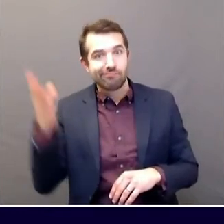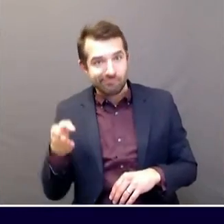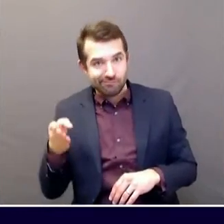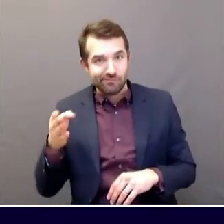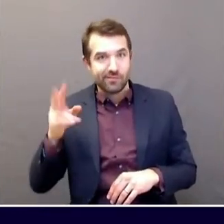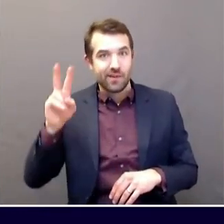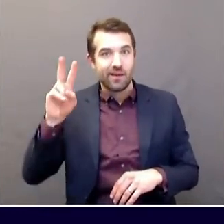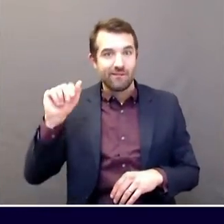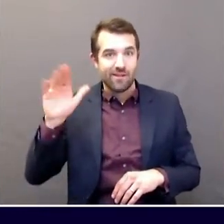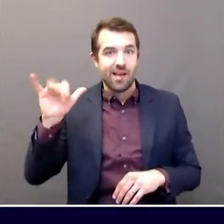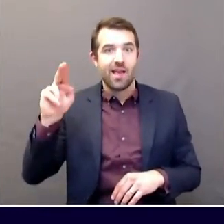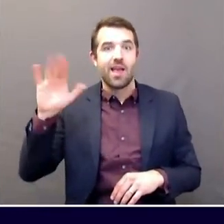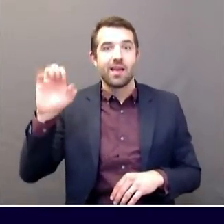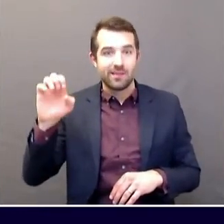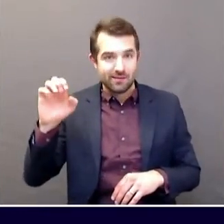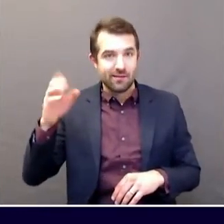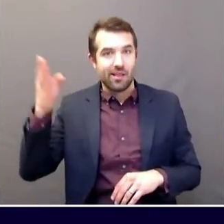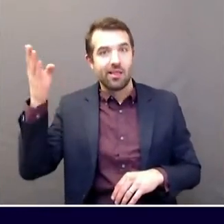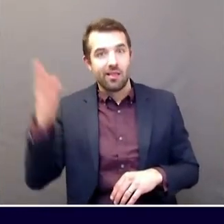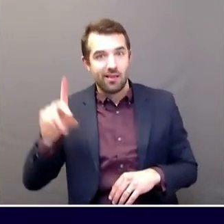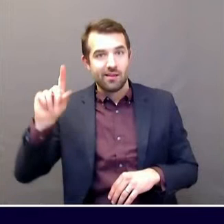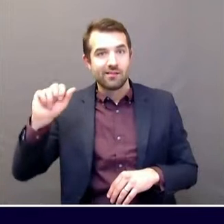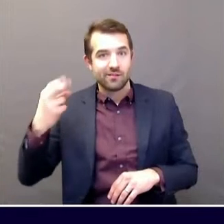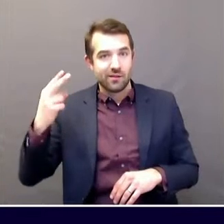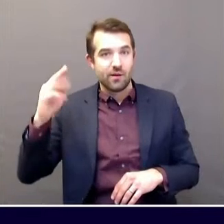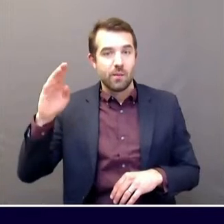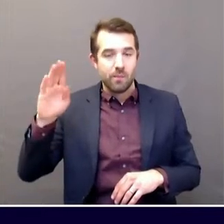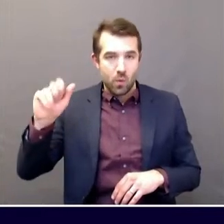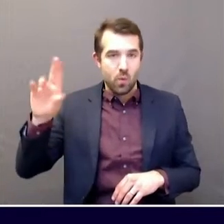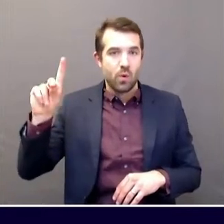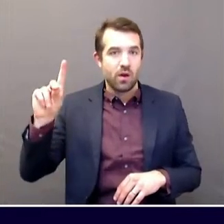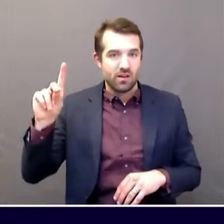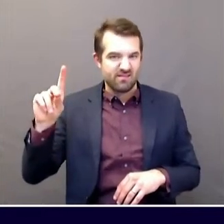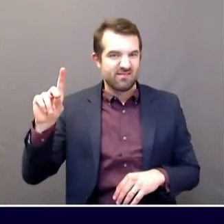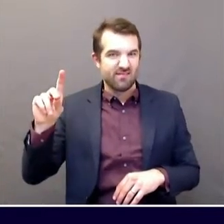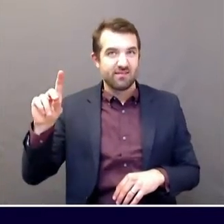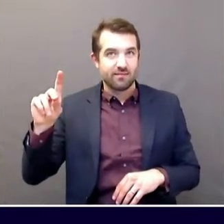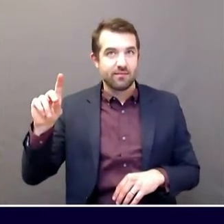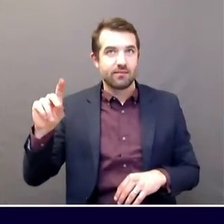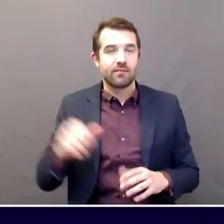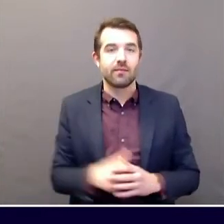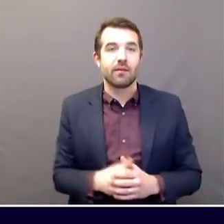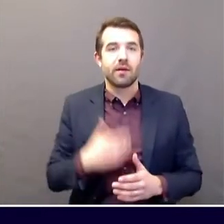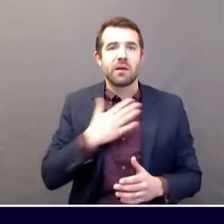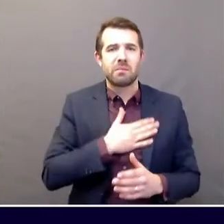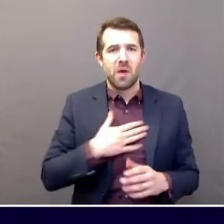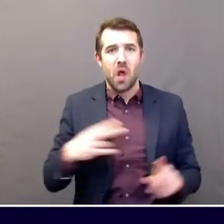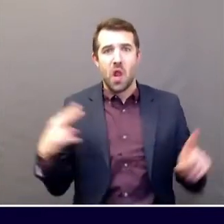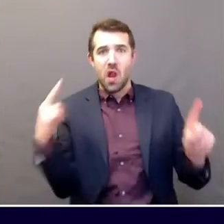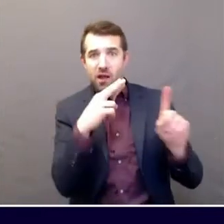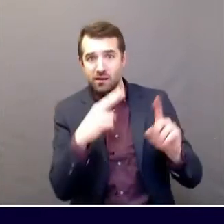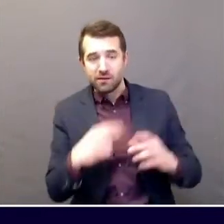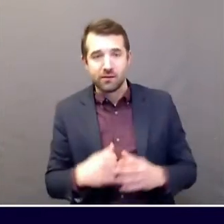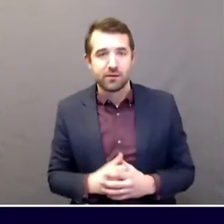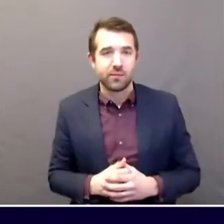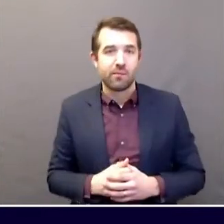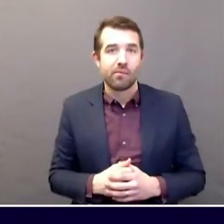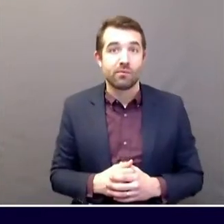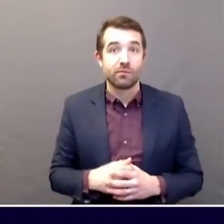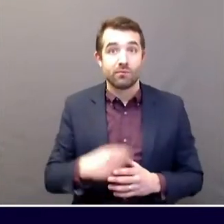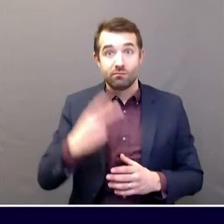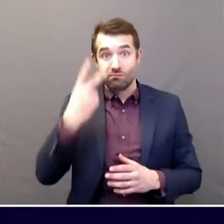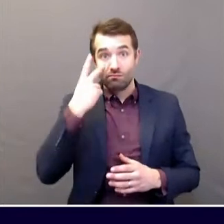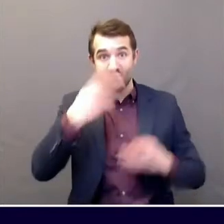maine.gov/COVID-19/vaccines/dashboard. And that will take you right there. And I urge everyone to take a look at that so you have a good sense of where we stand with respect to